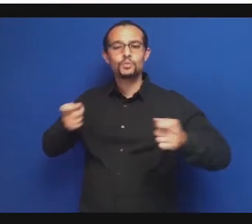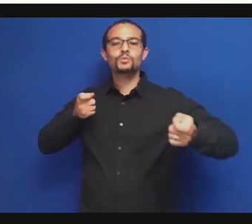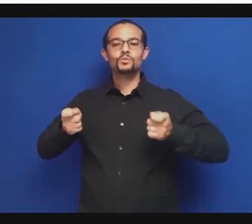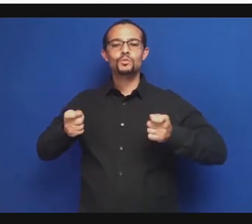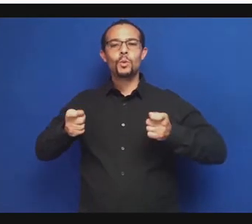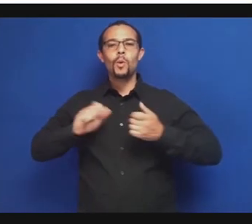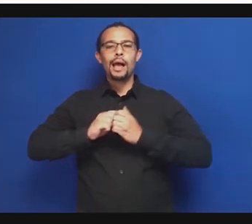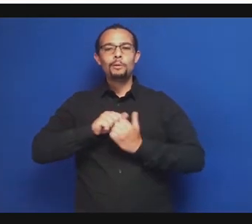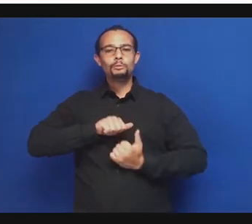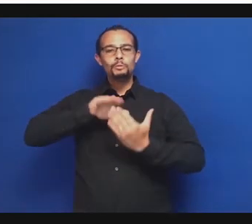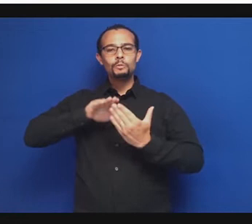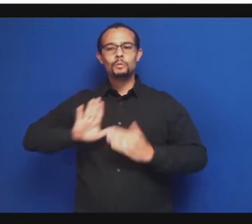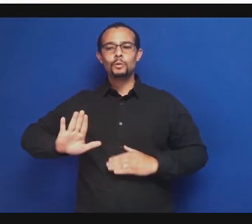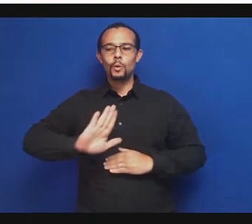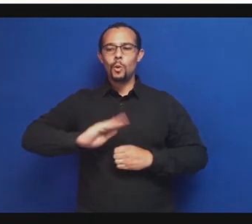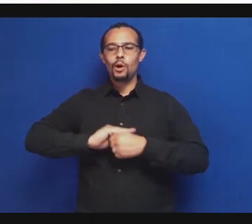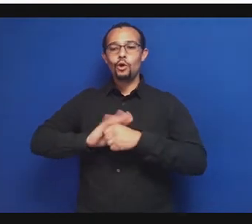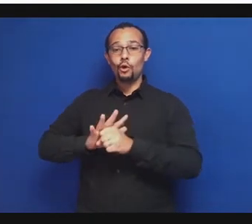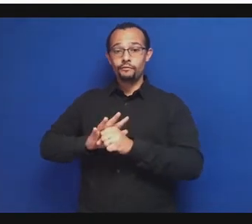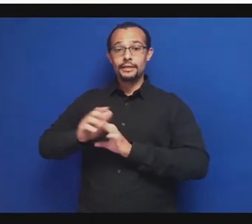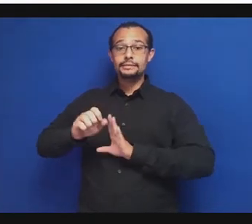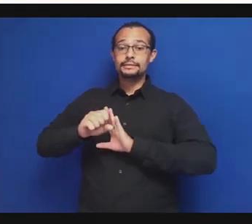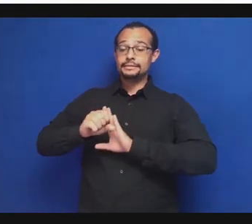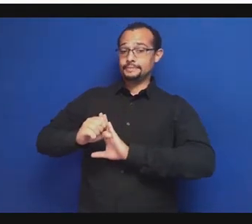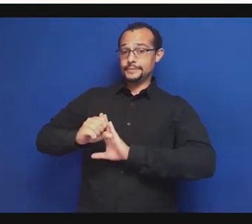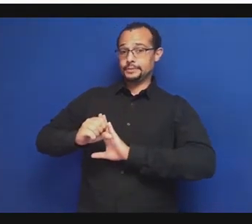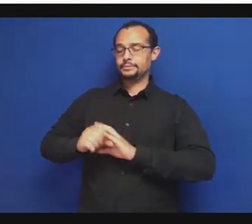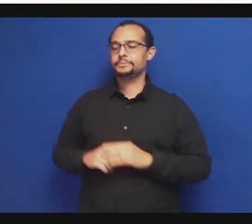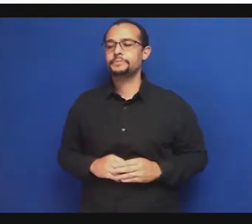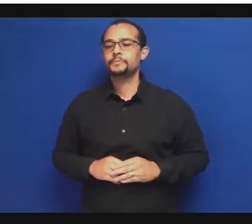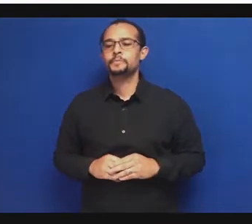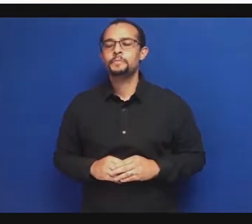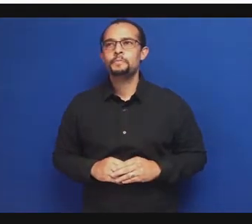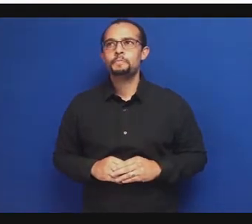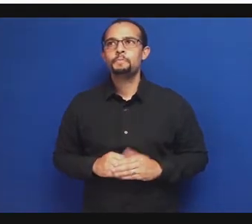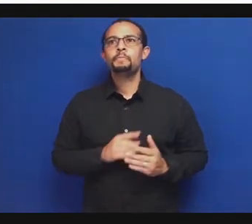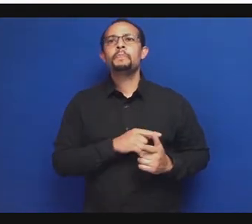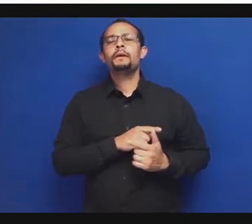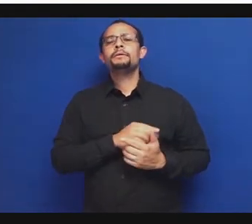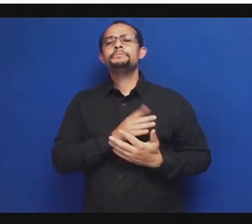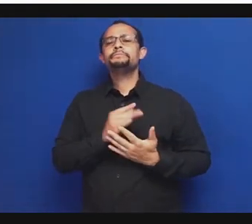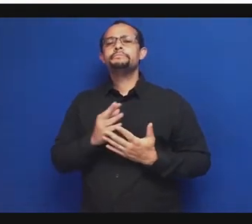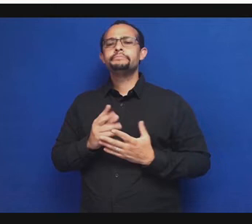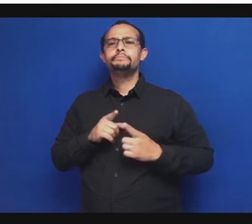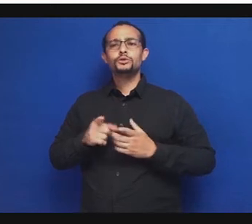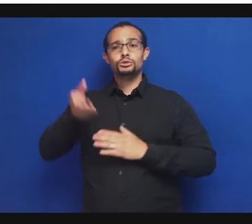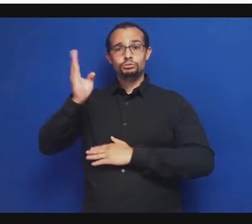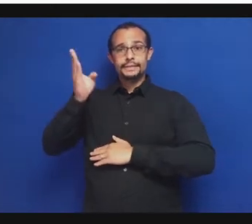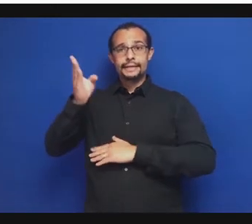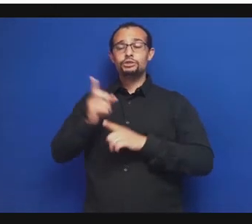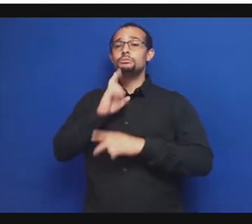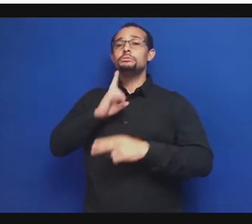going to the link that is on the slide deck that we have